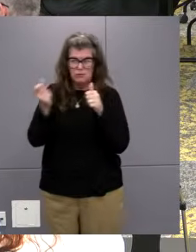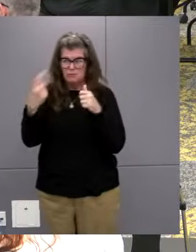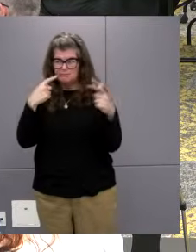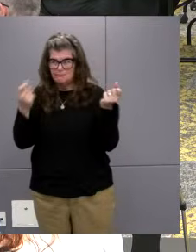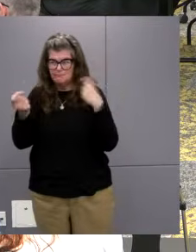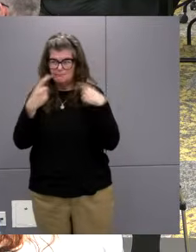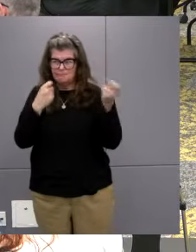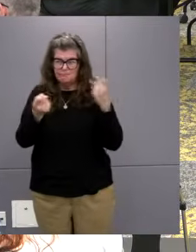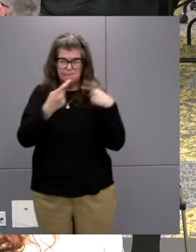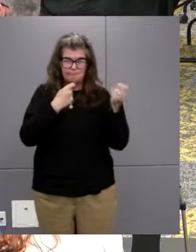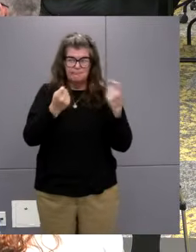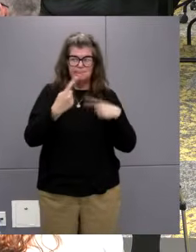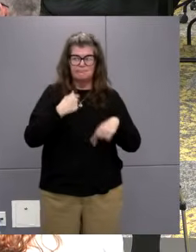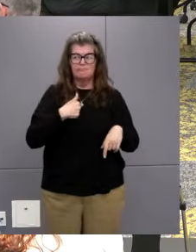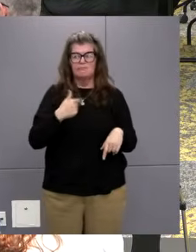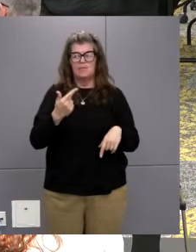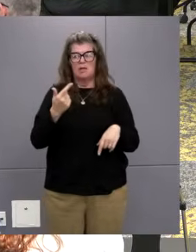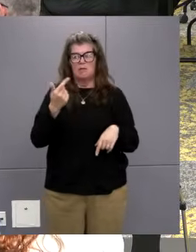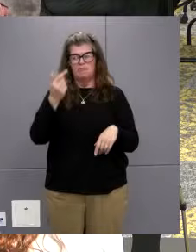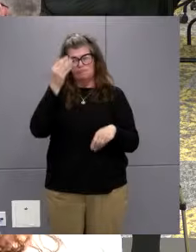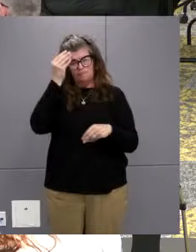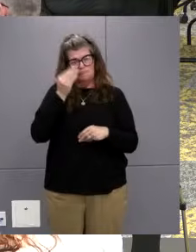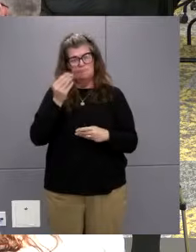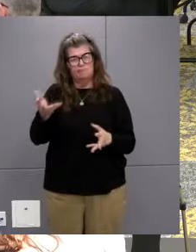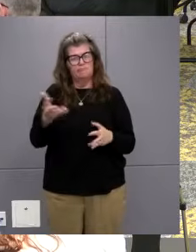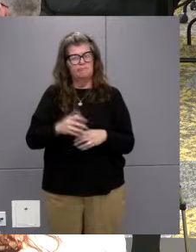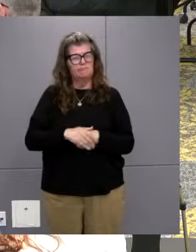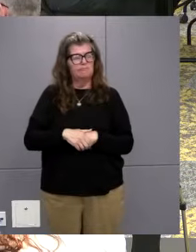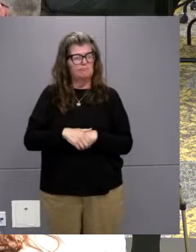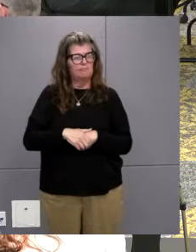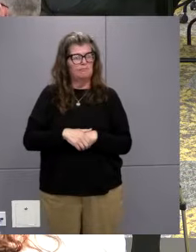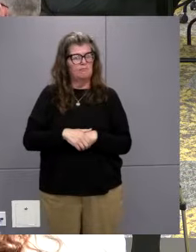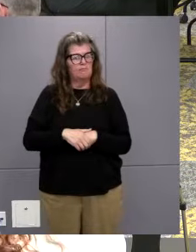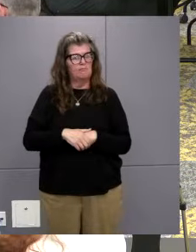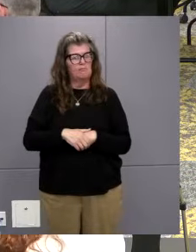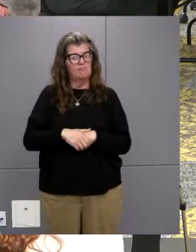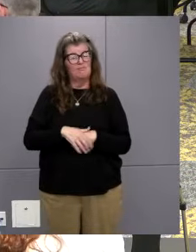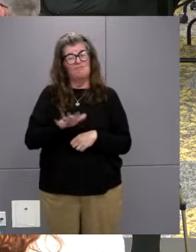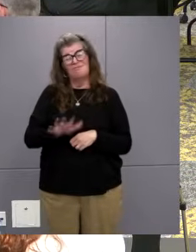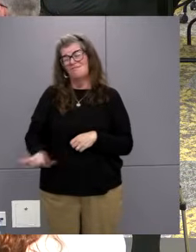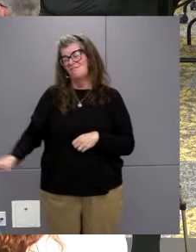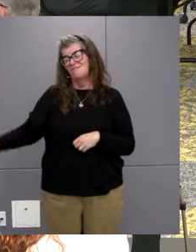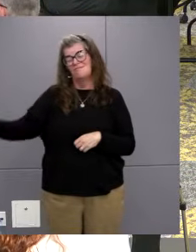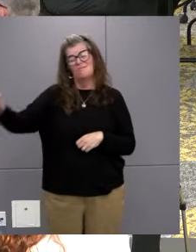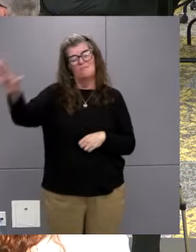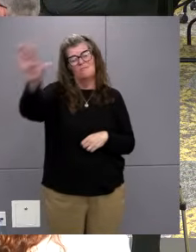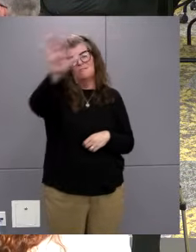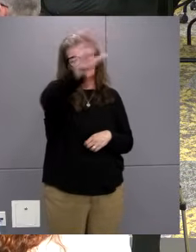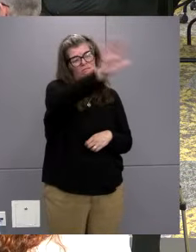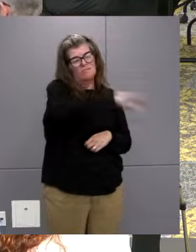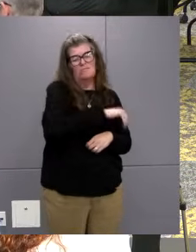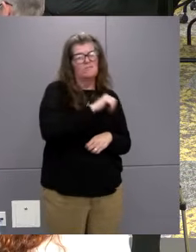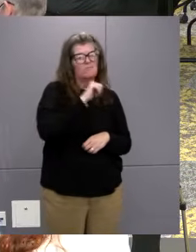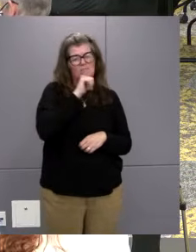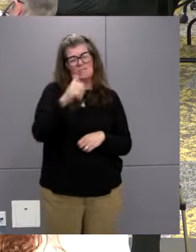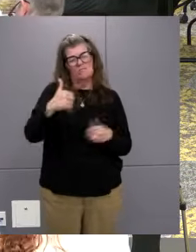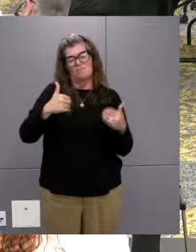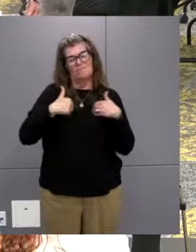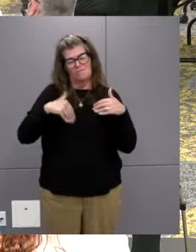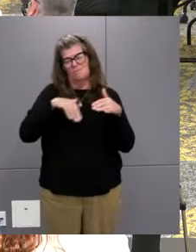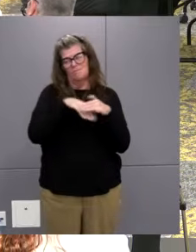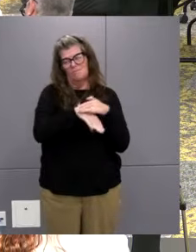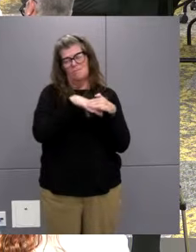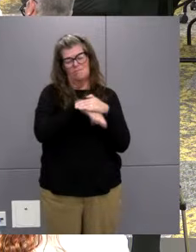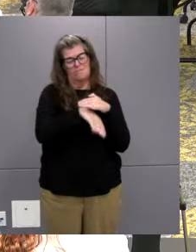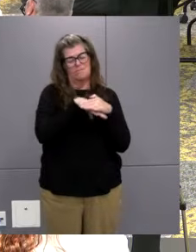about this, but I'm simply telling you that board members across the state of Michigan generally do not have